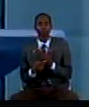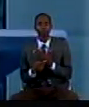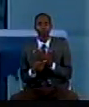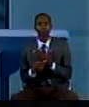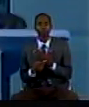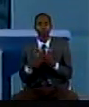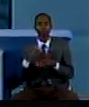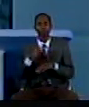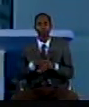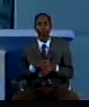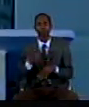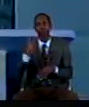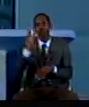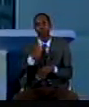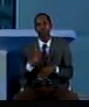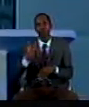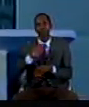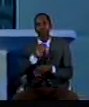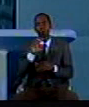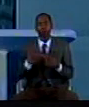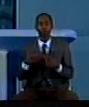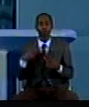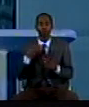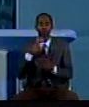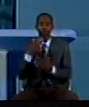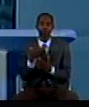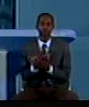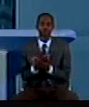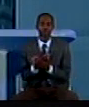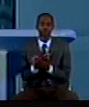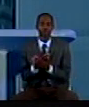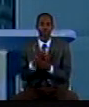On Wednesday, when we went to the airport to receive him,